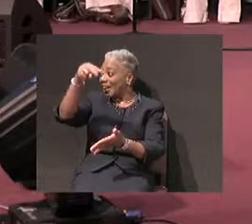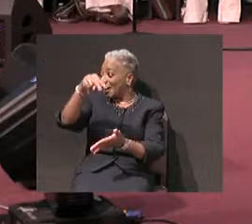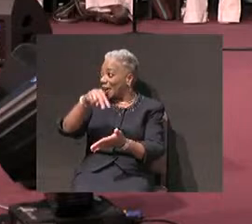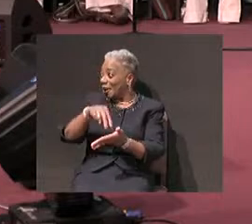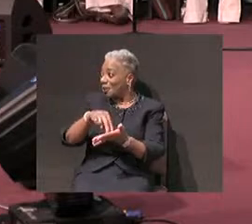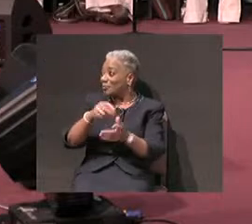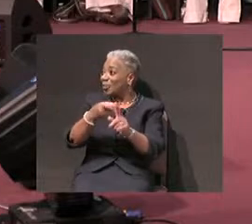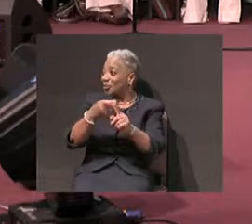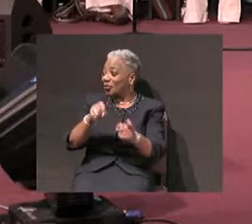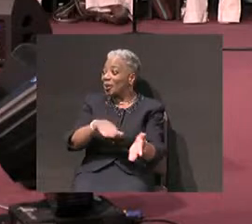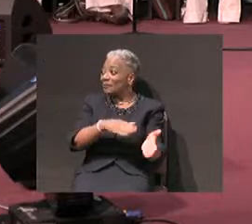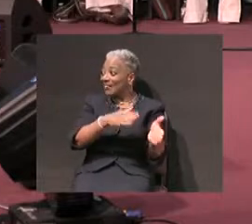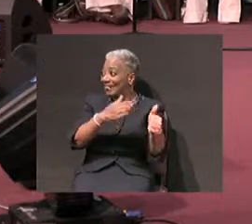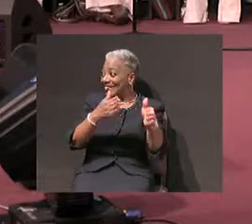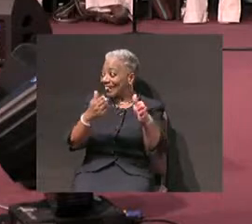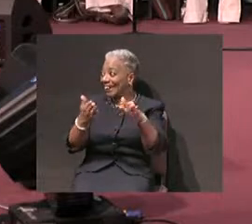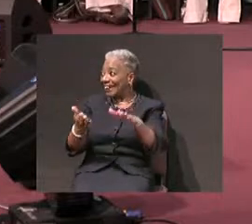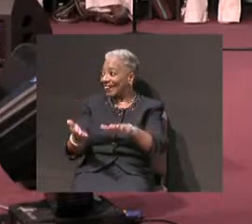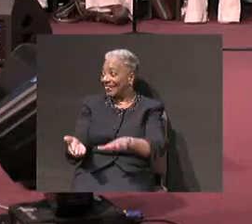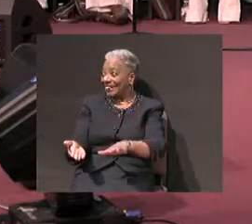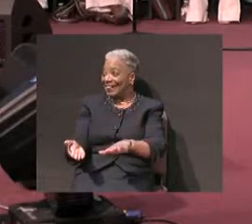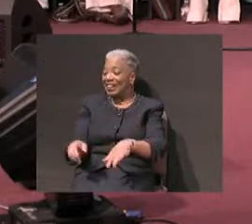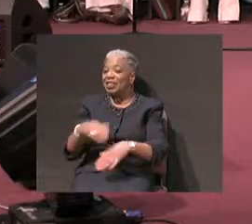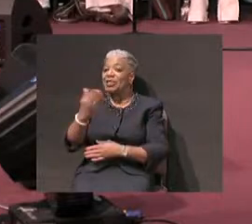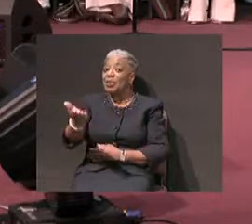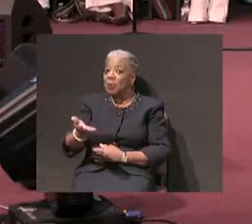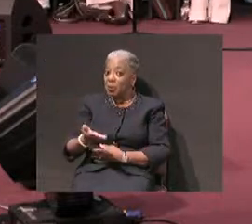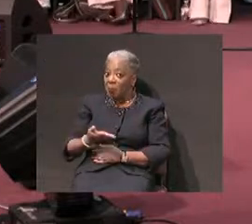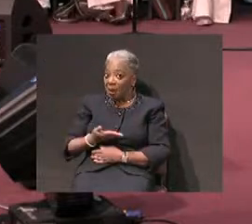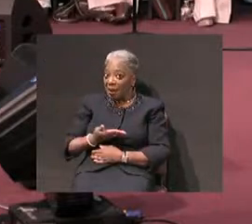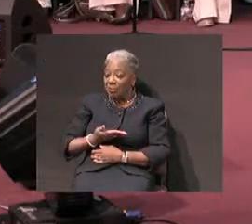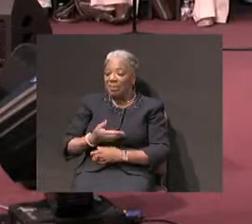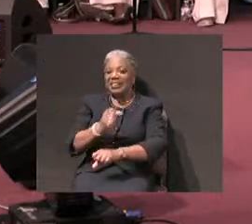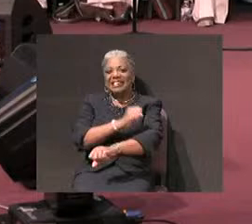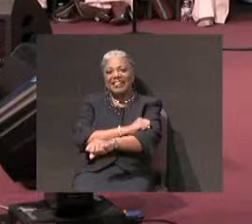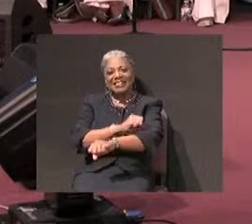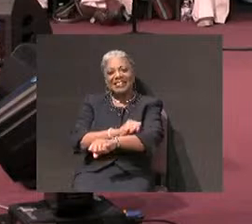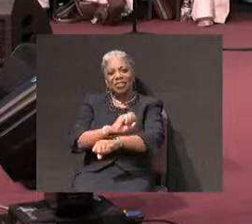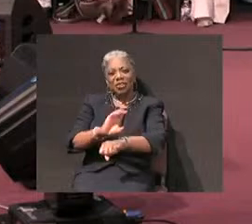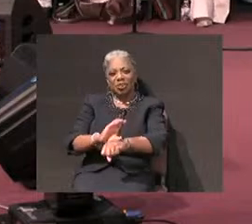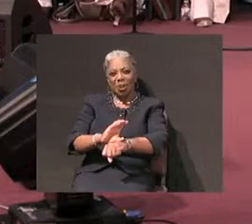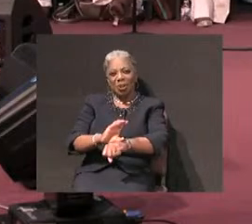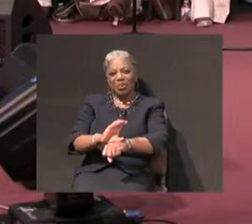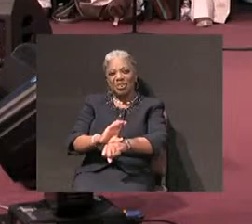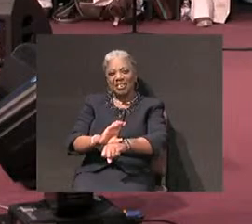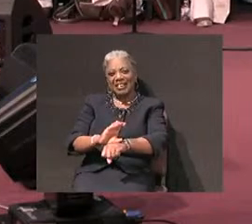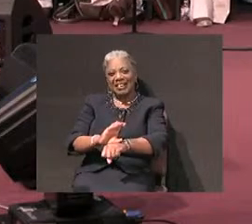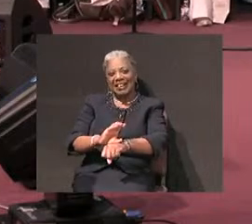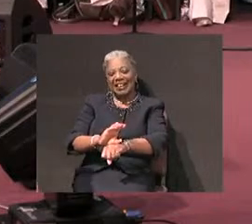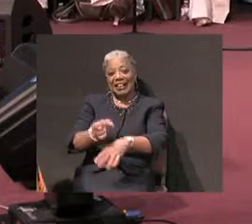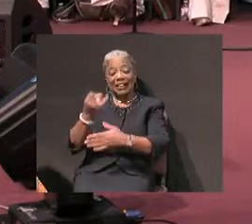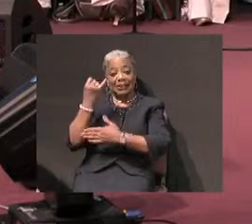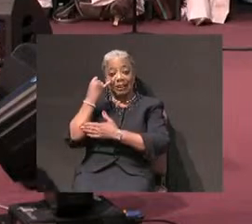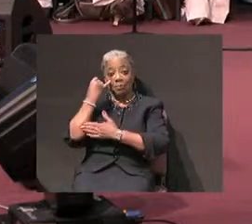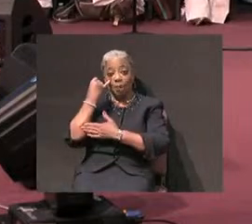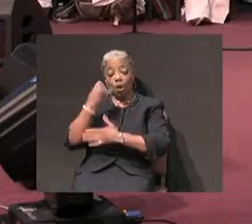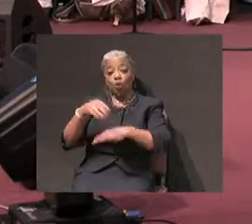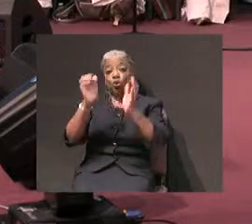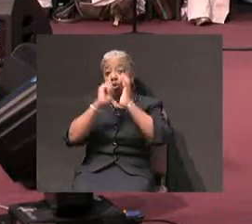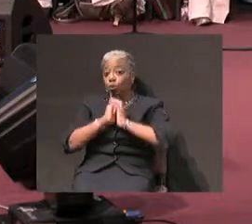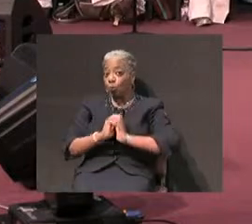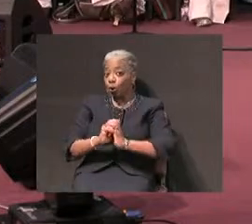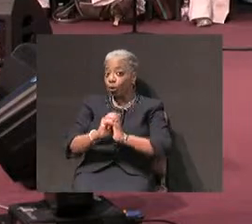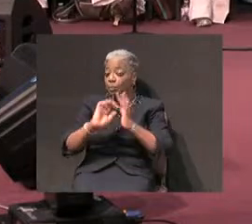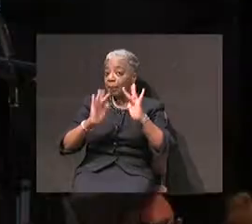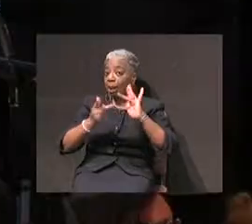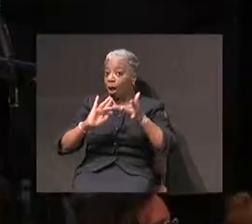and Sister Barnetta Cosby, we welcome you to St. Stephen Baptist Church. If you are online and you are visiting with